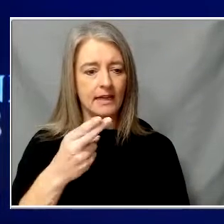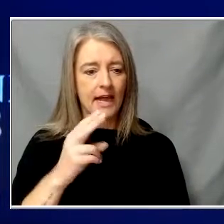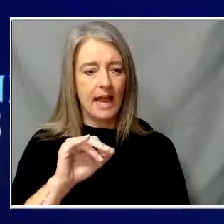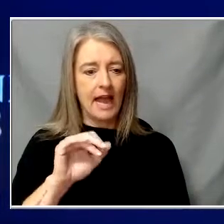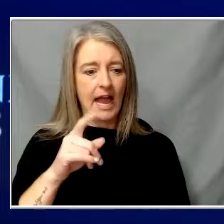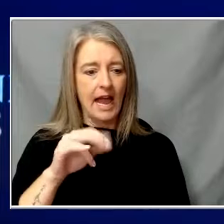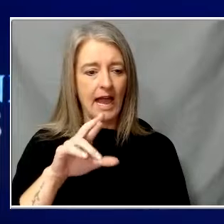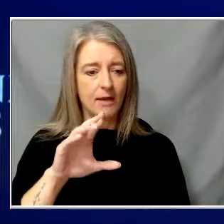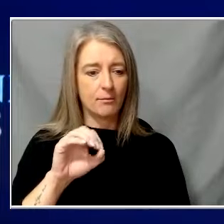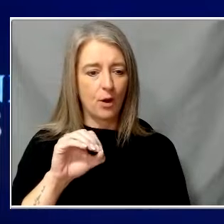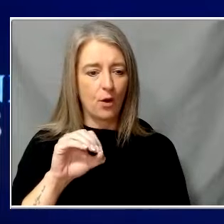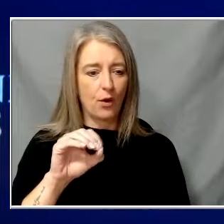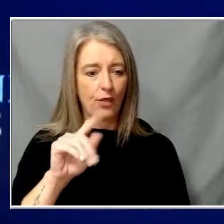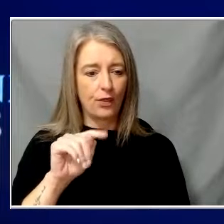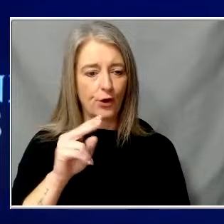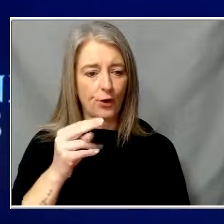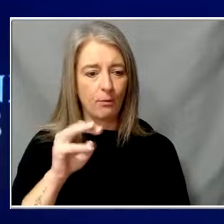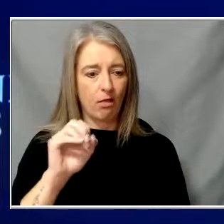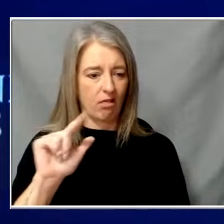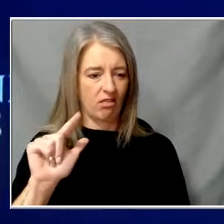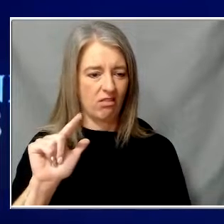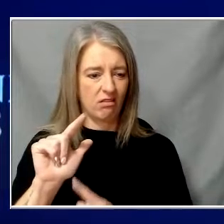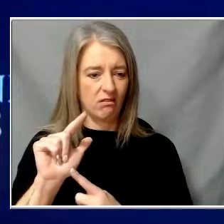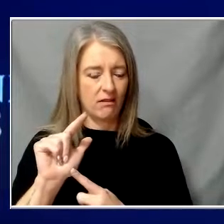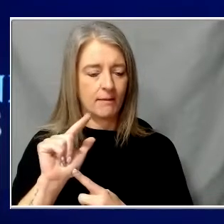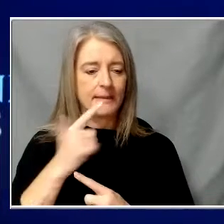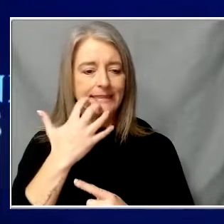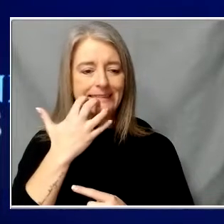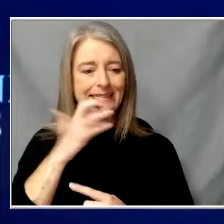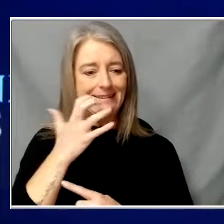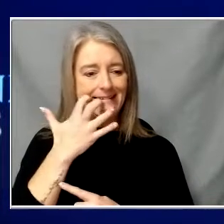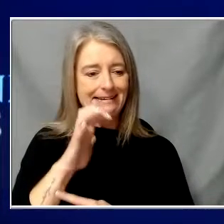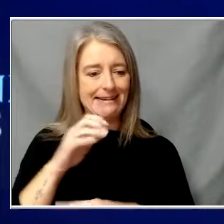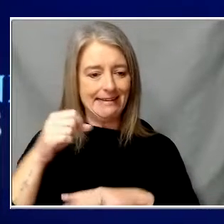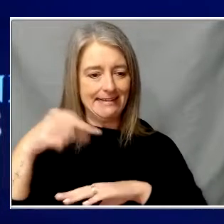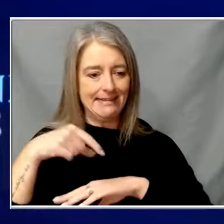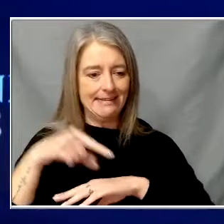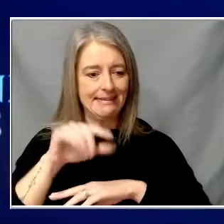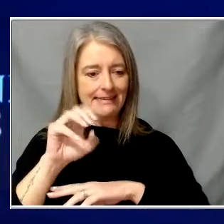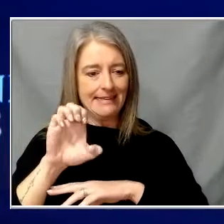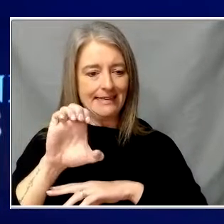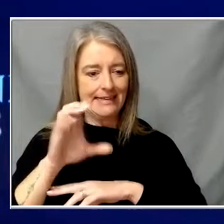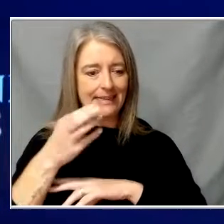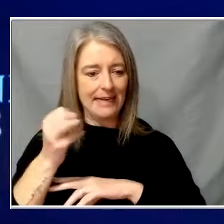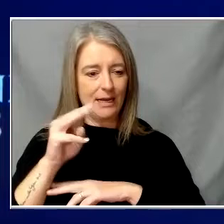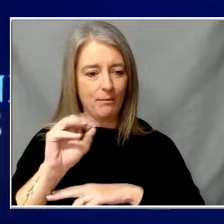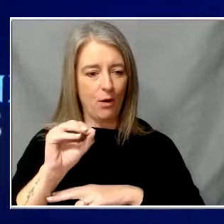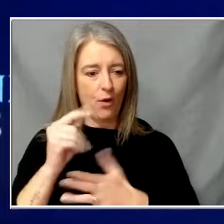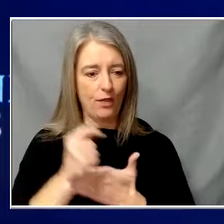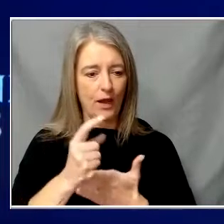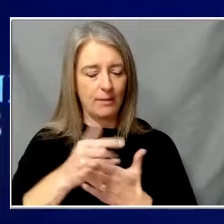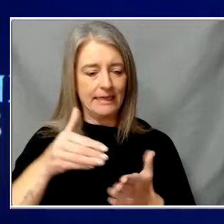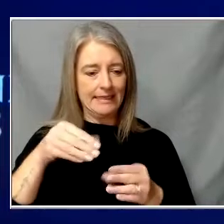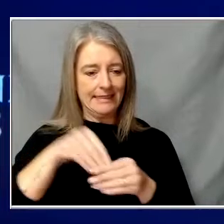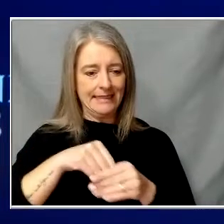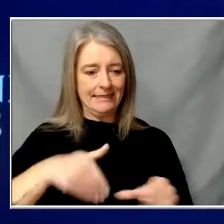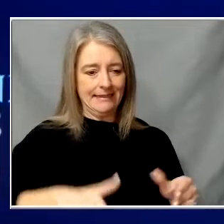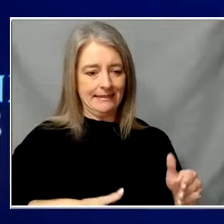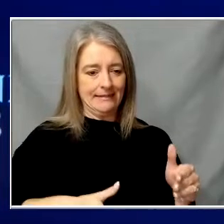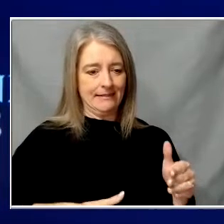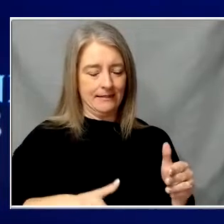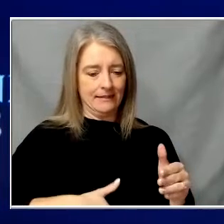intraperitoneal chemotherapy, and basically that just means heated chemotherapy that's given within the abdomen for a certain amount of time. It's circulated through the